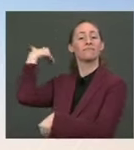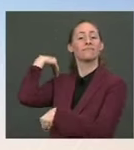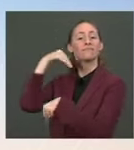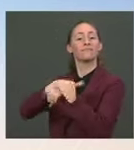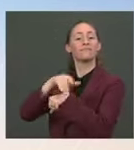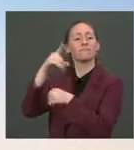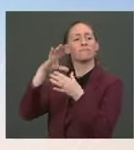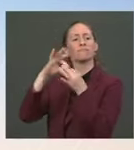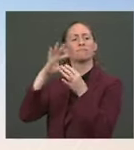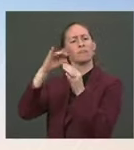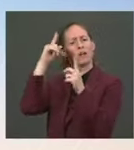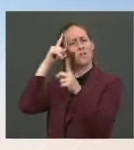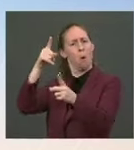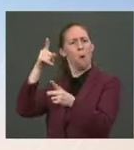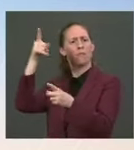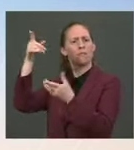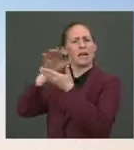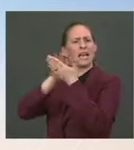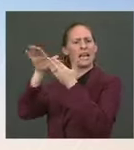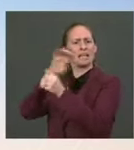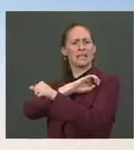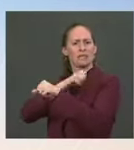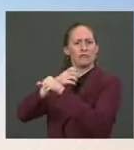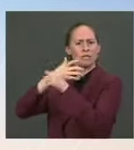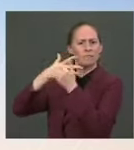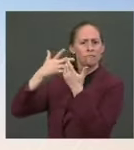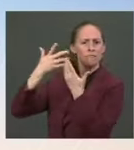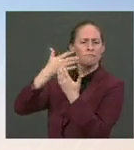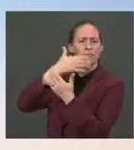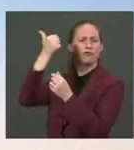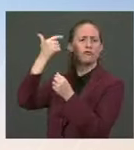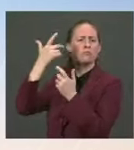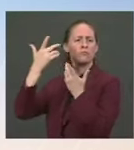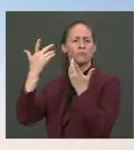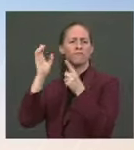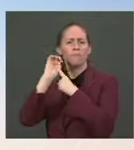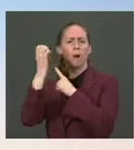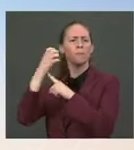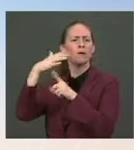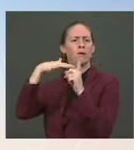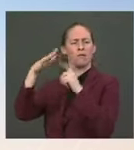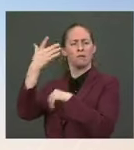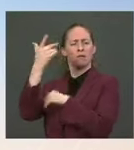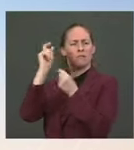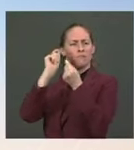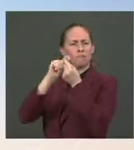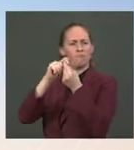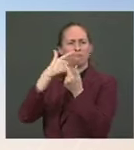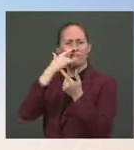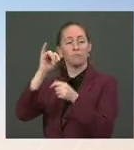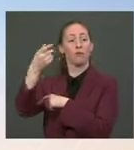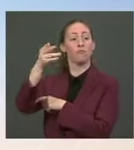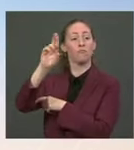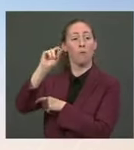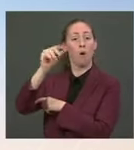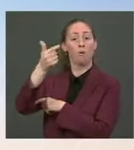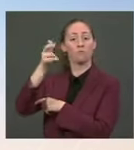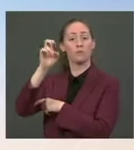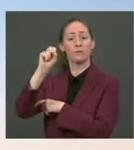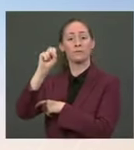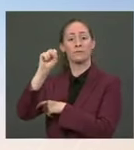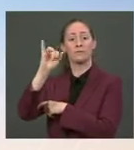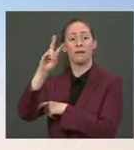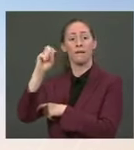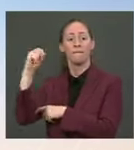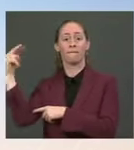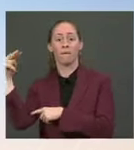Does that mean there's any kind of agreement on how you're defining clean energy? Because obviously progressives see it one way, but Senator Manchin has said he wants to include